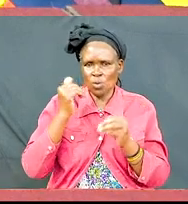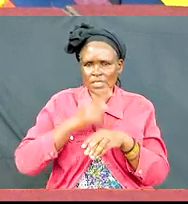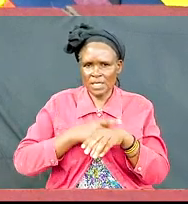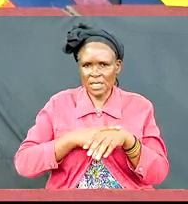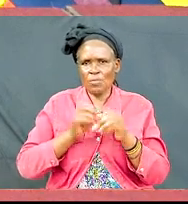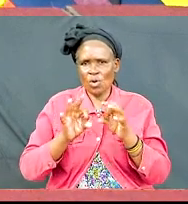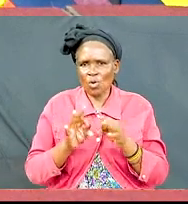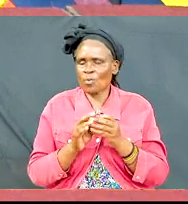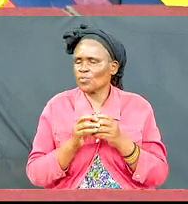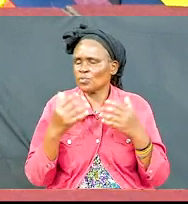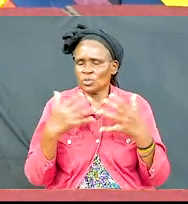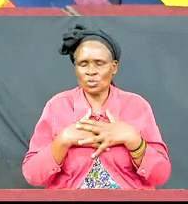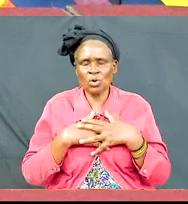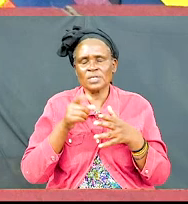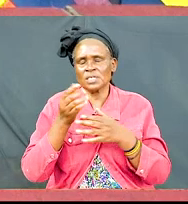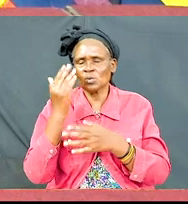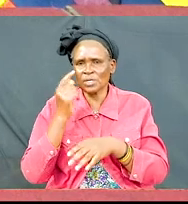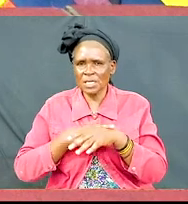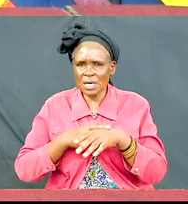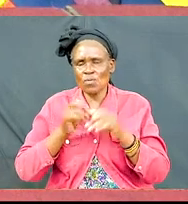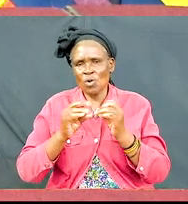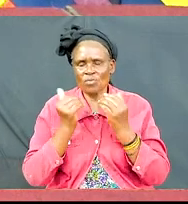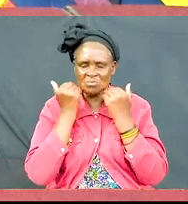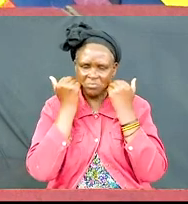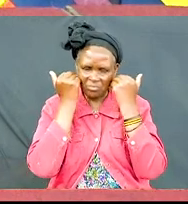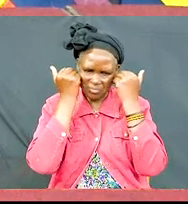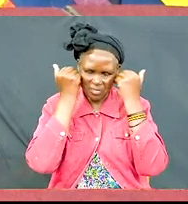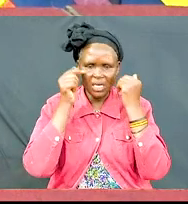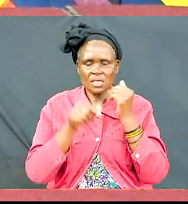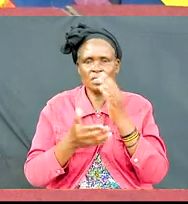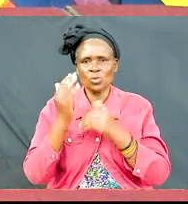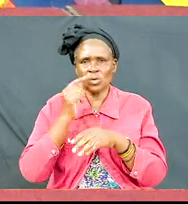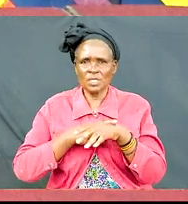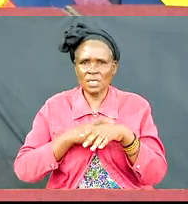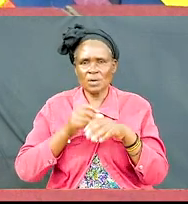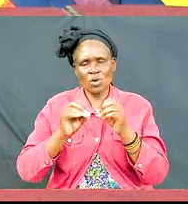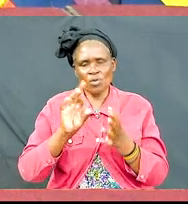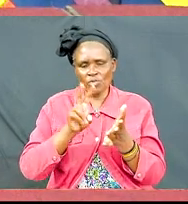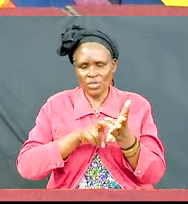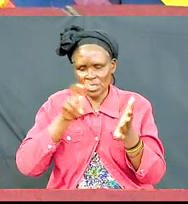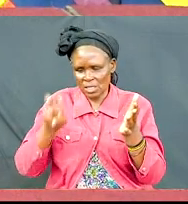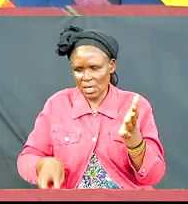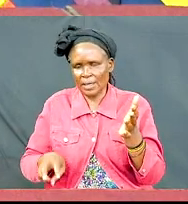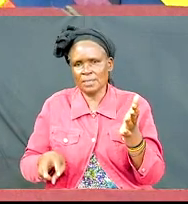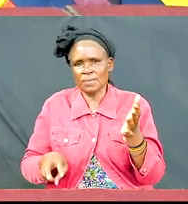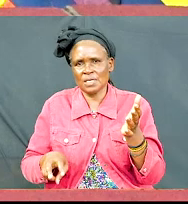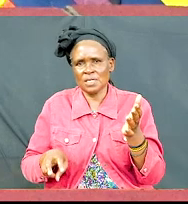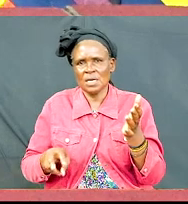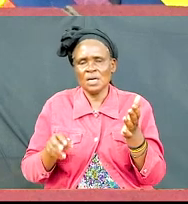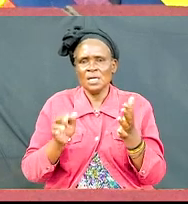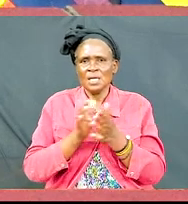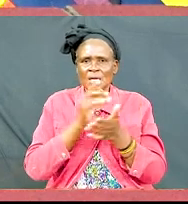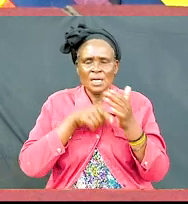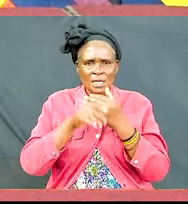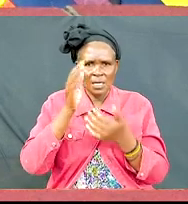despair. This was a time of distress. This was a time of discouragement. In that